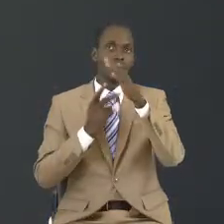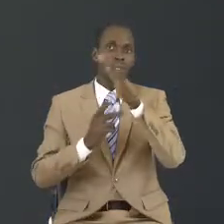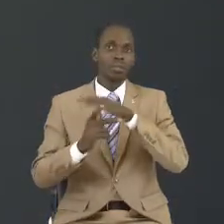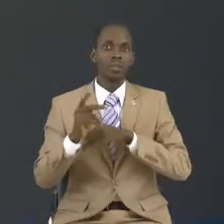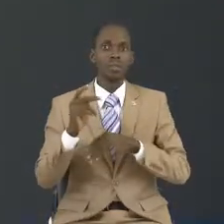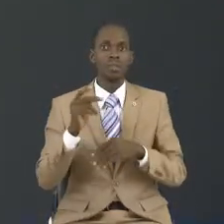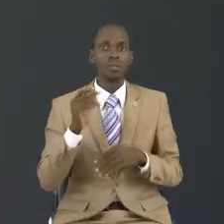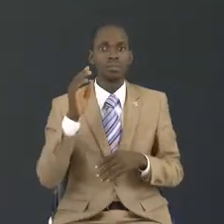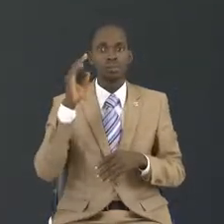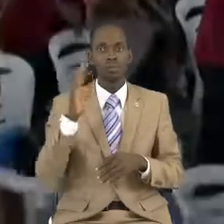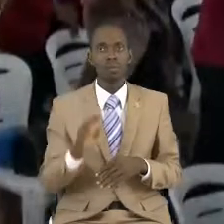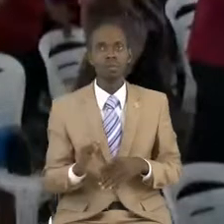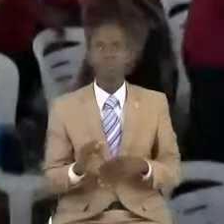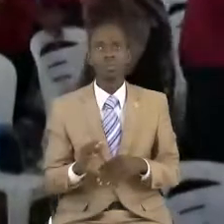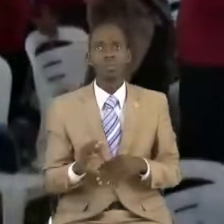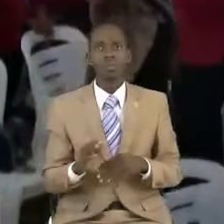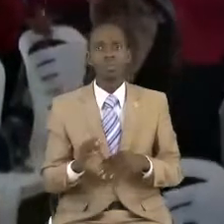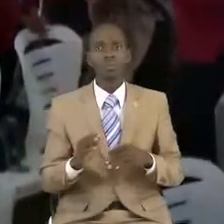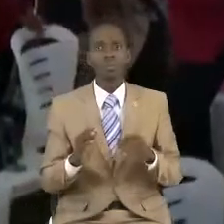praise the lord